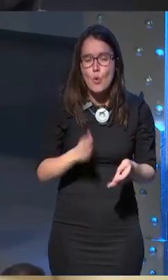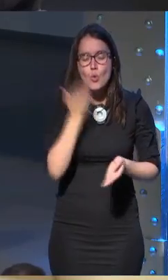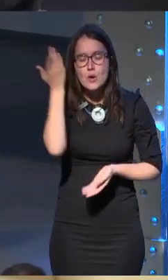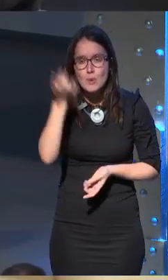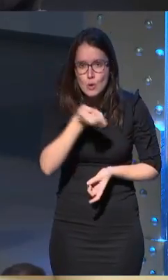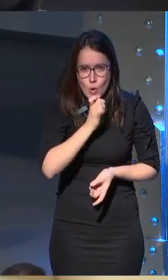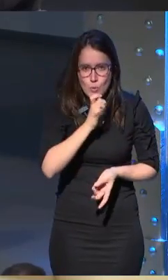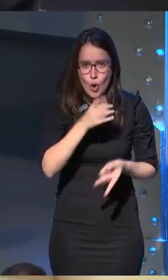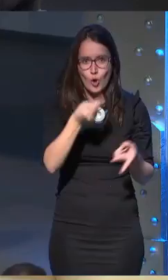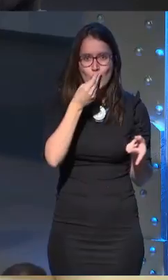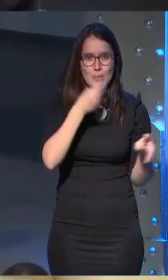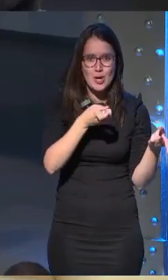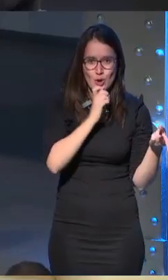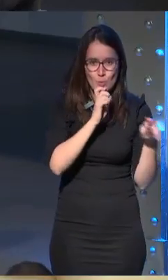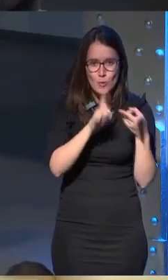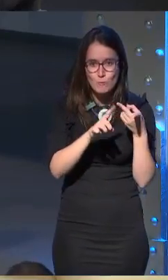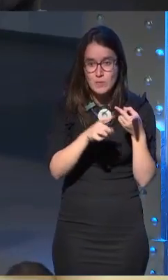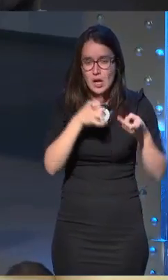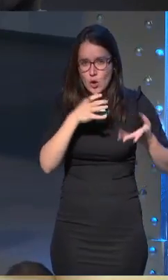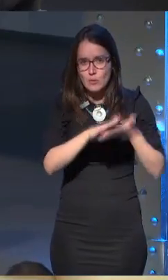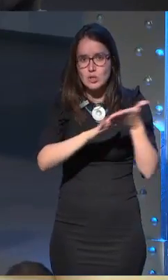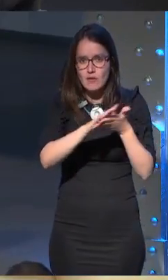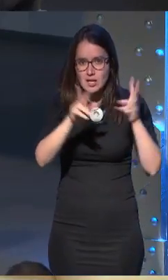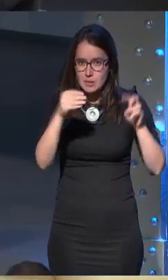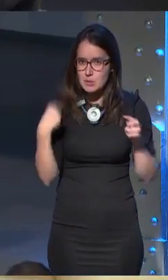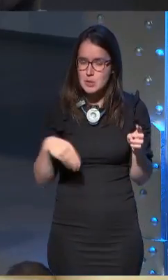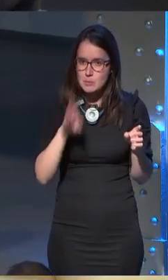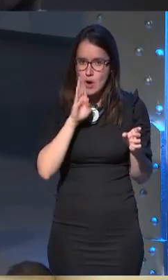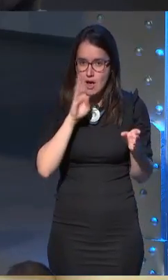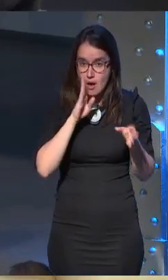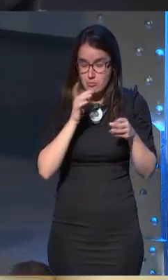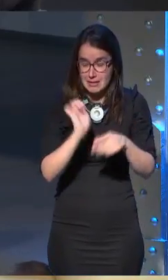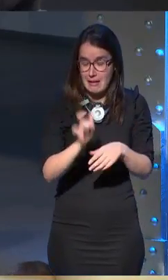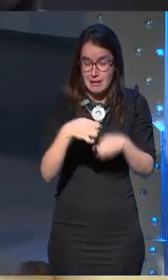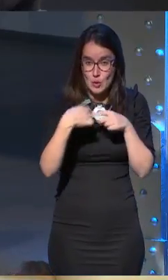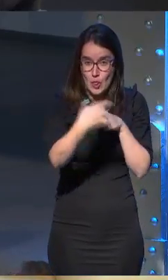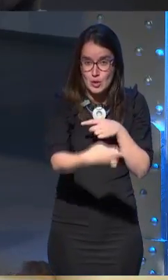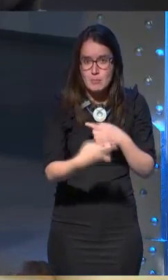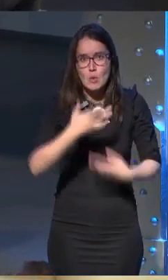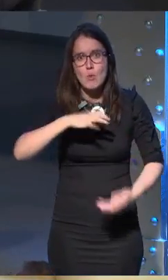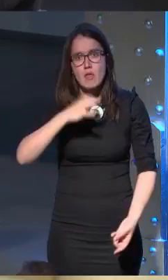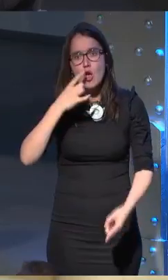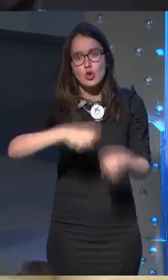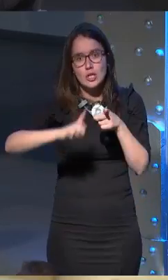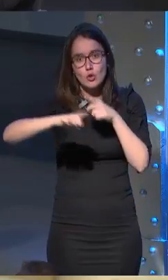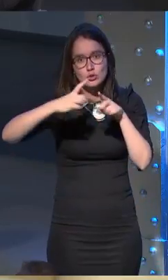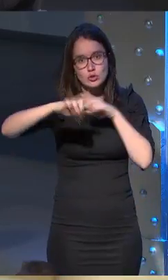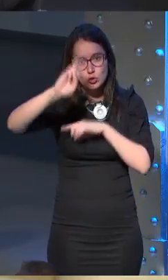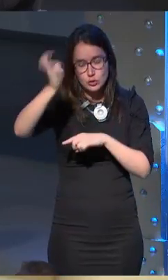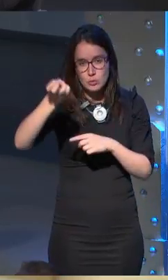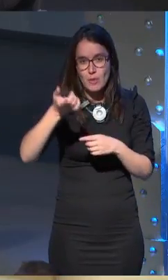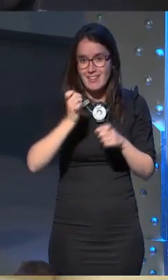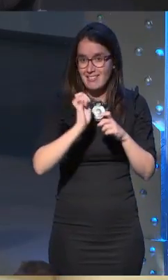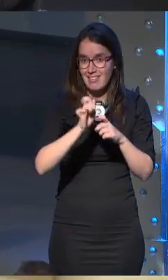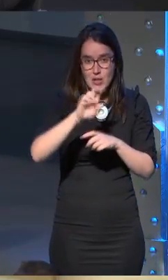about the same. How do you sleep? How do you eat? Maybe we could speak about this chores, but maybe there are